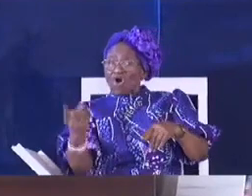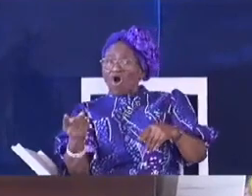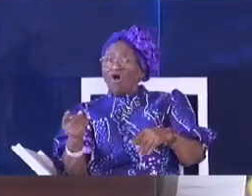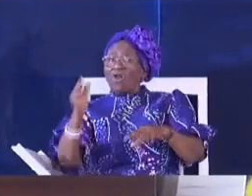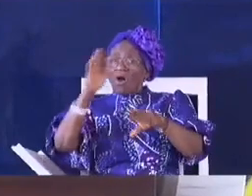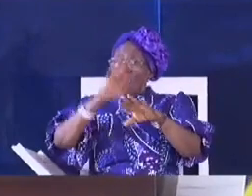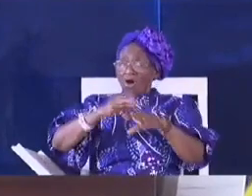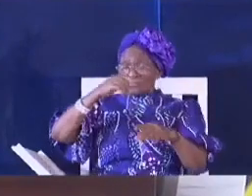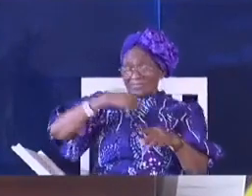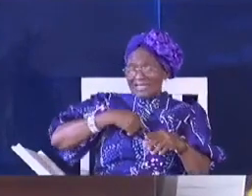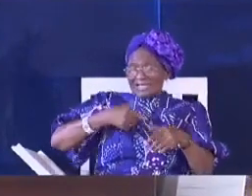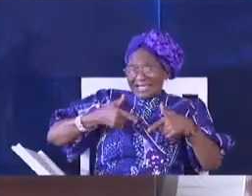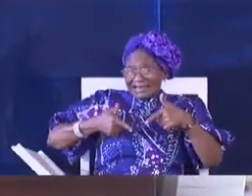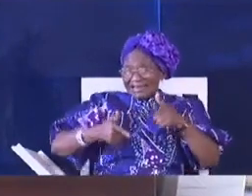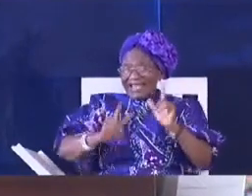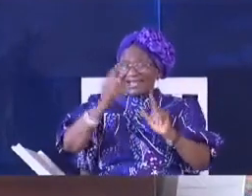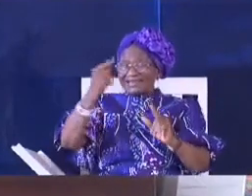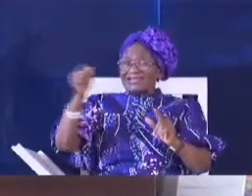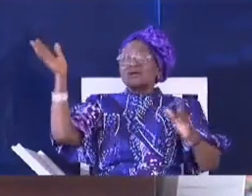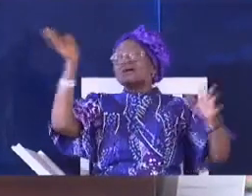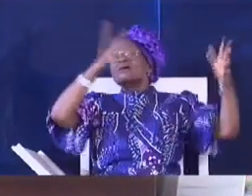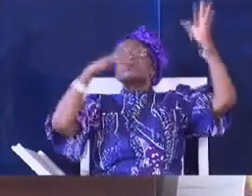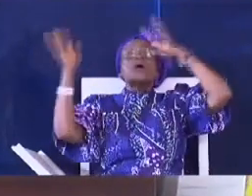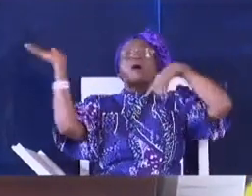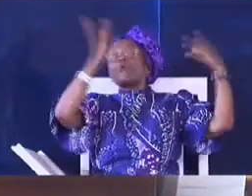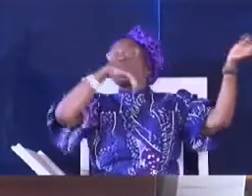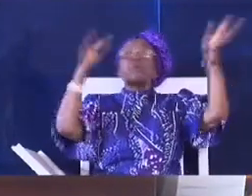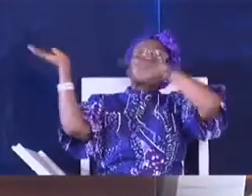Let the wind of the Holy Spirit blow on me.